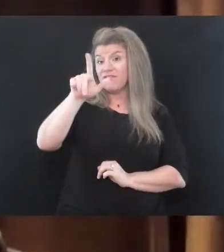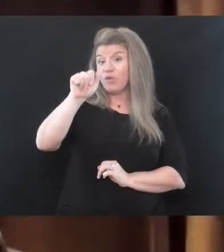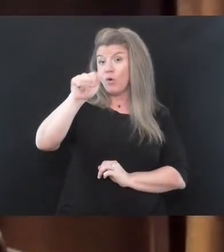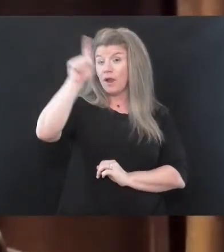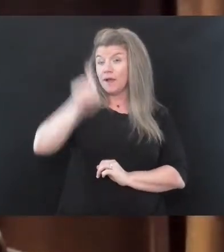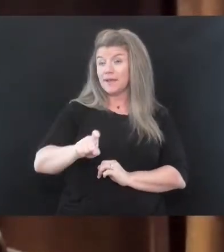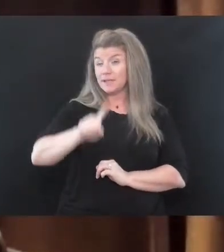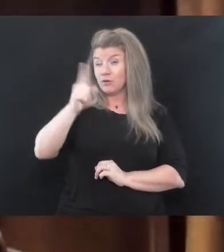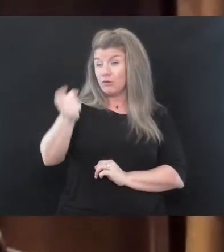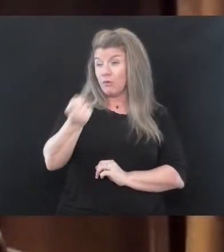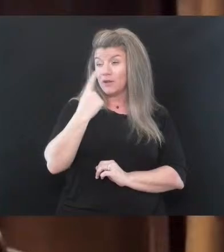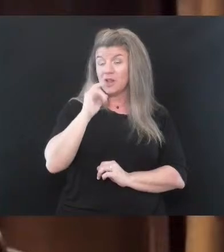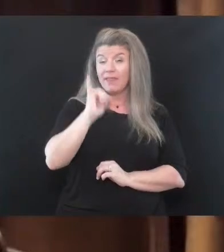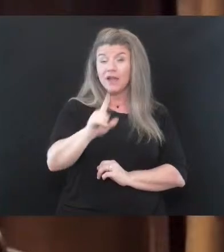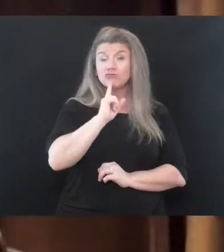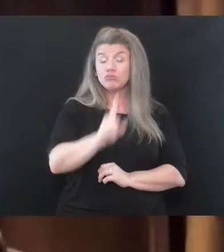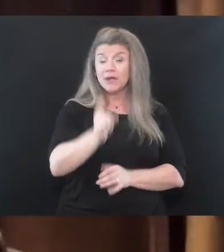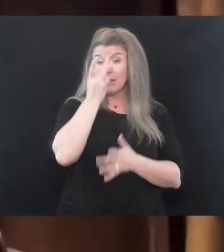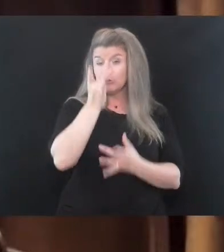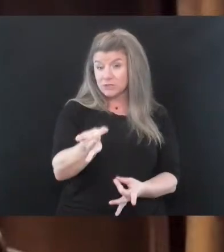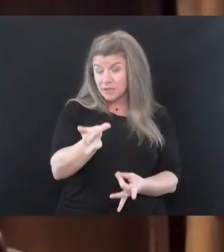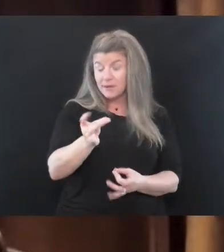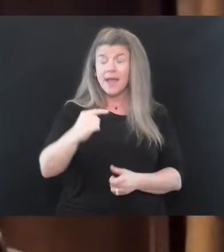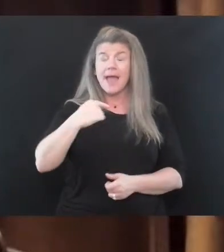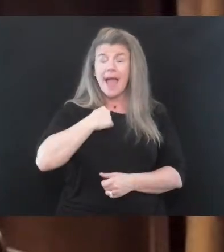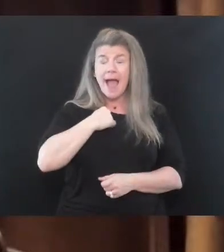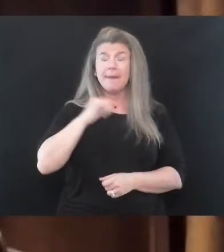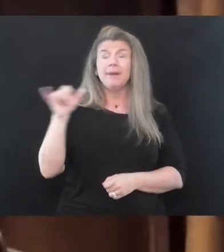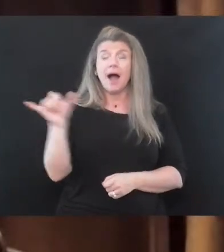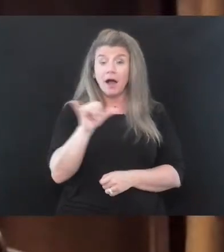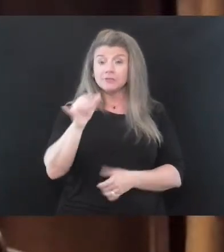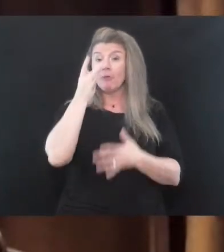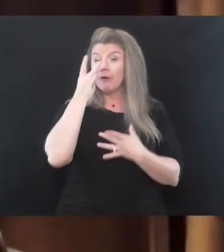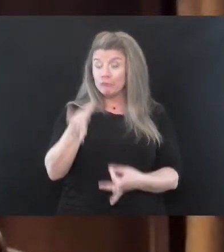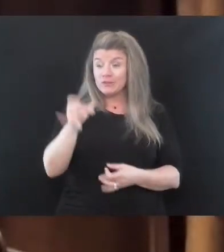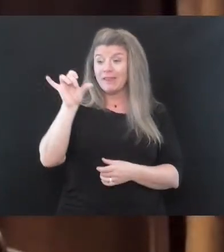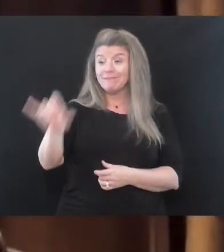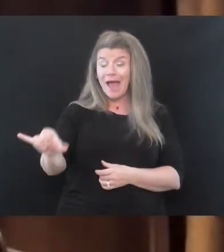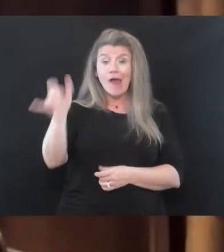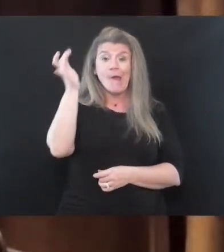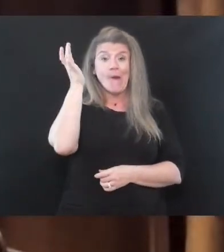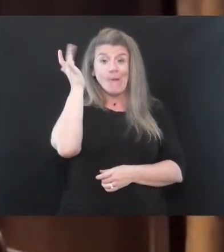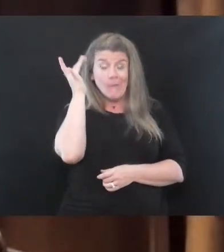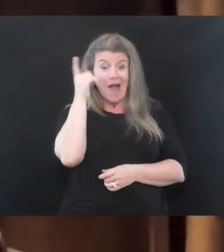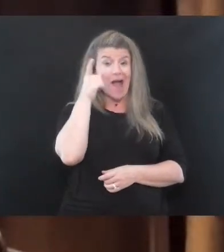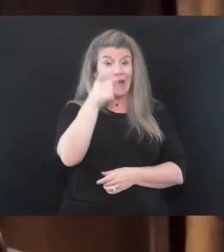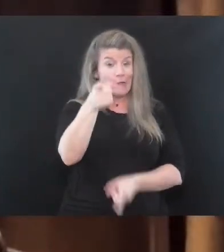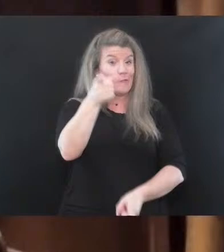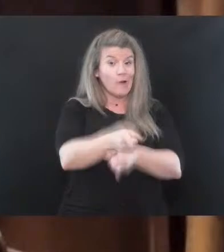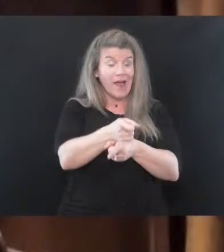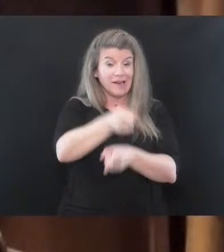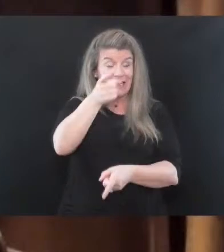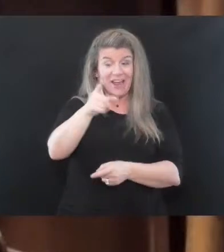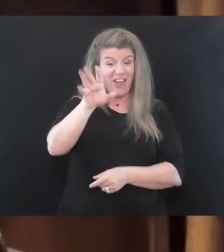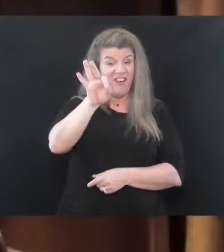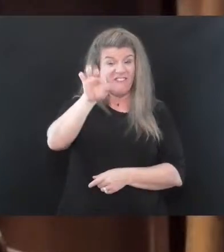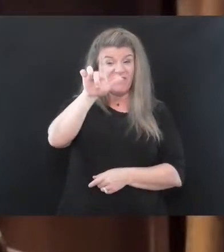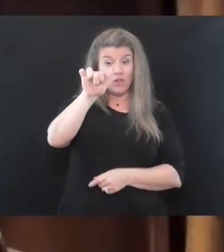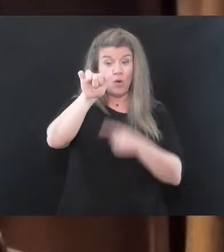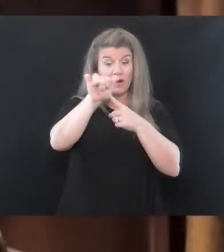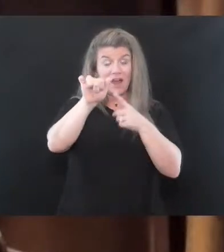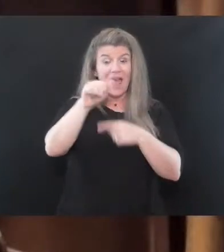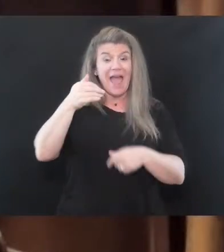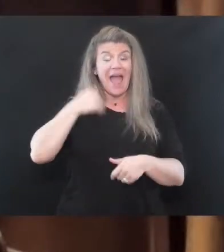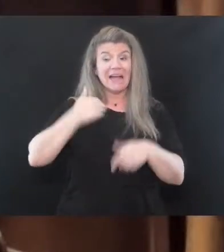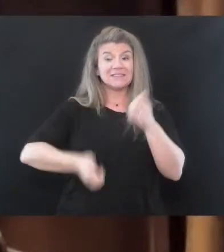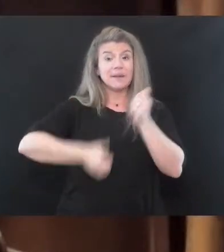is tremendously interesting, and I am also very interested in that because, as you rightly point out, Florida has the most